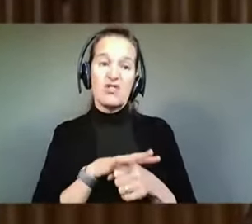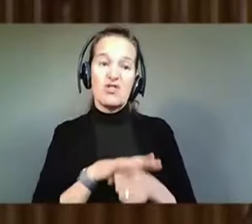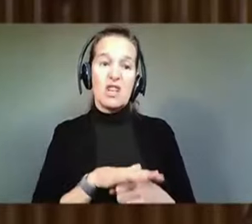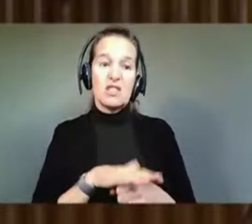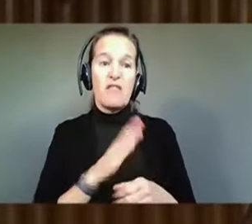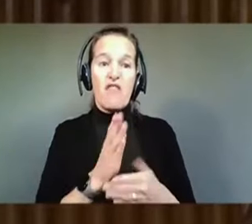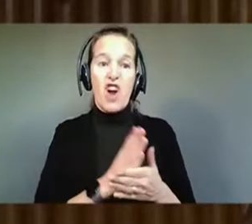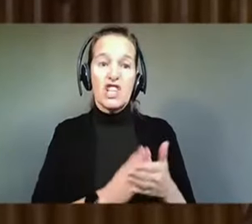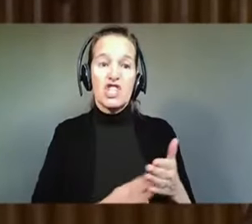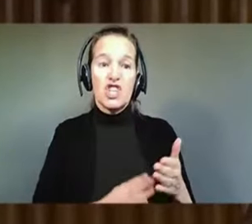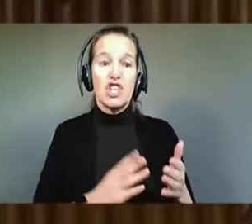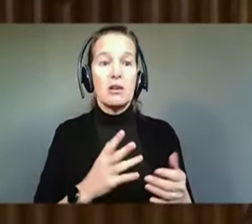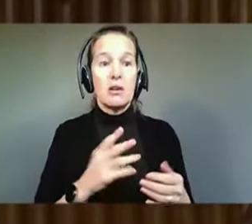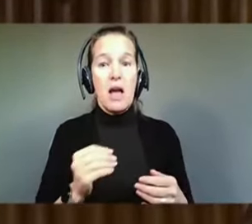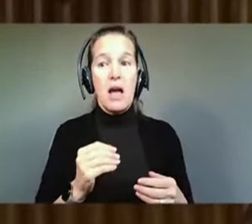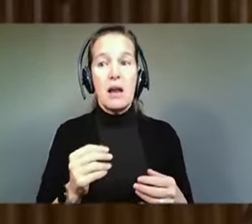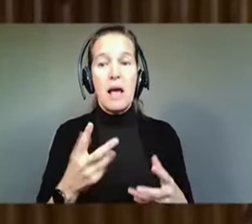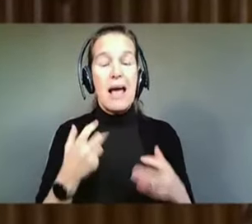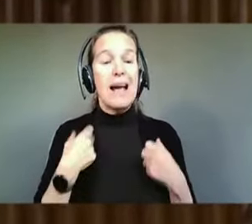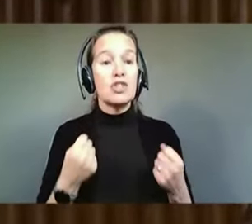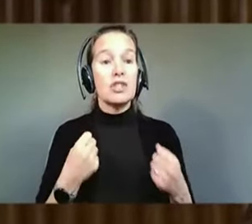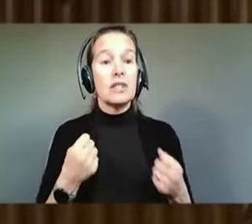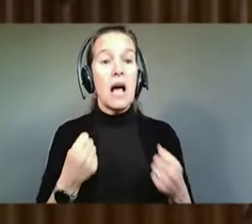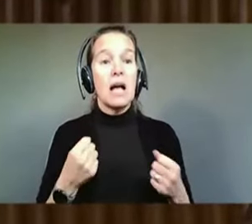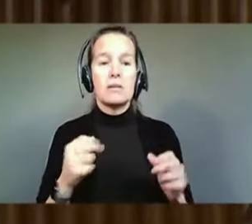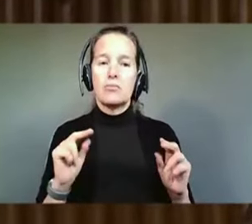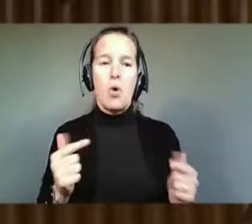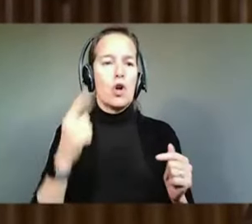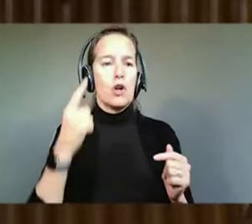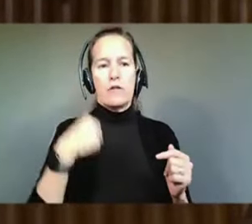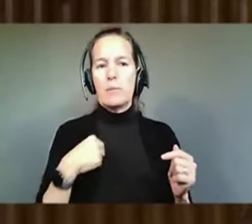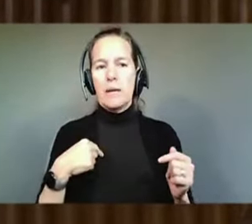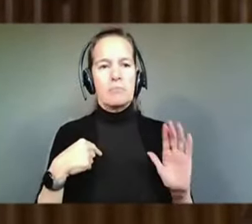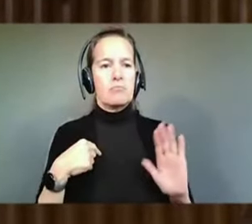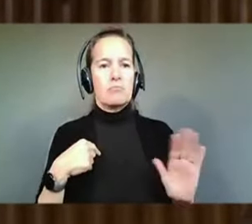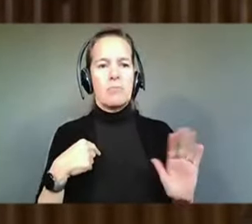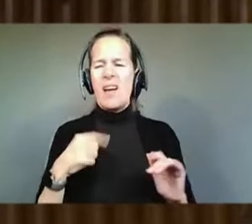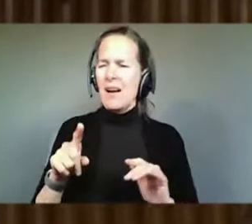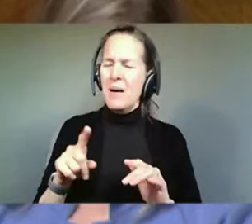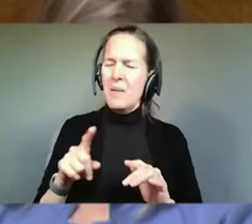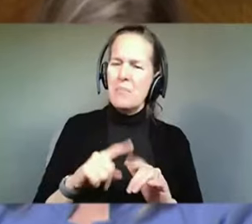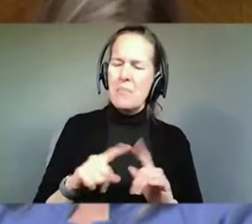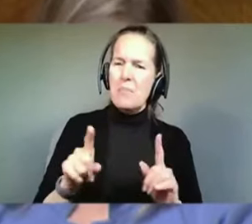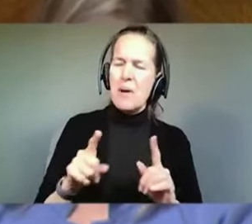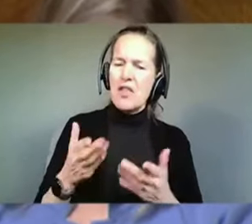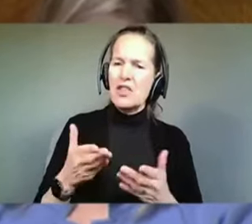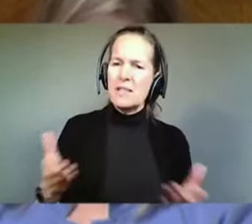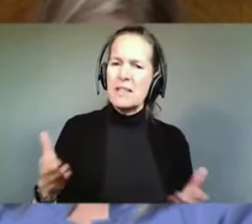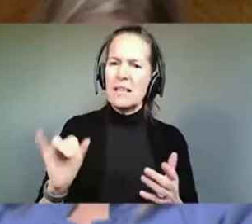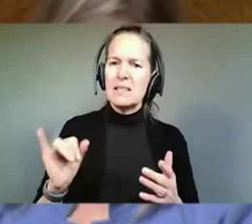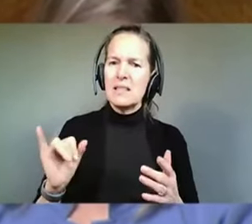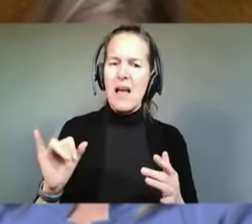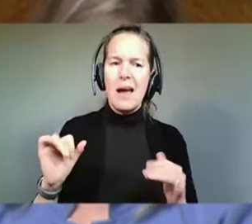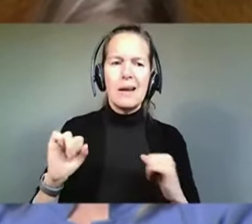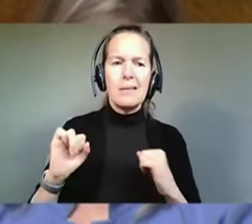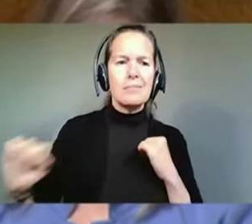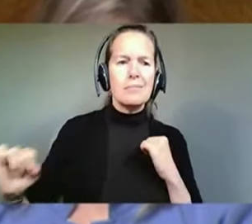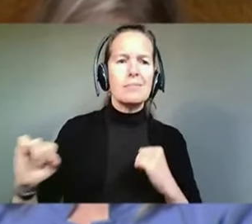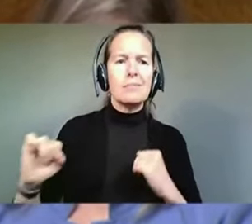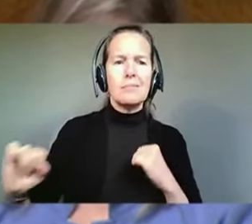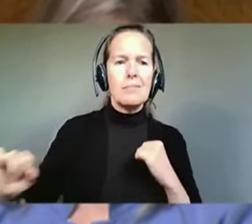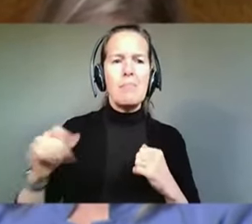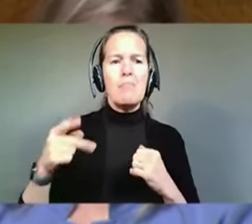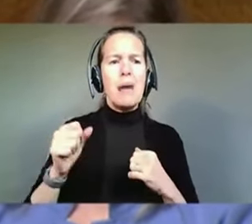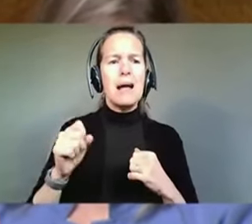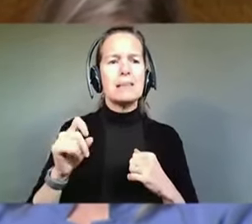And exercise is not good for me, especially when I... But there's passive resistance, for example, where the physical